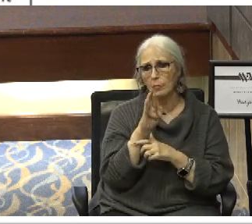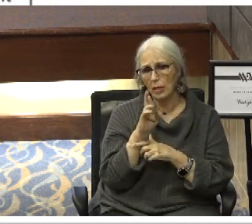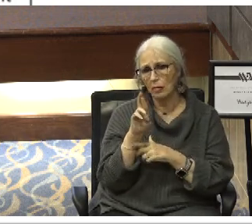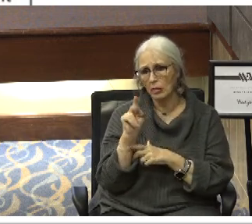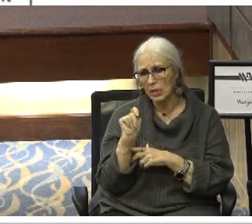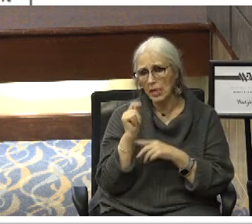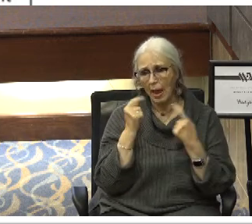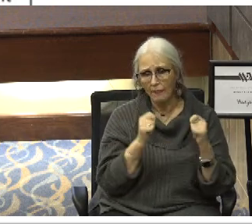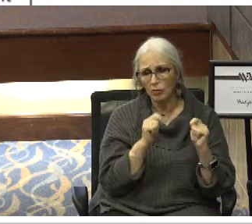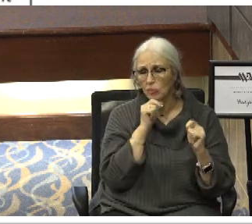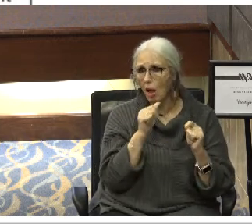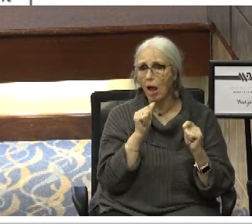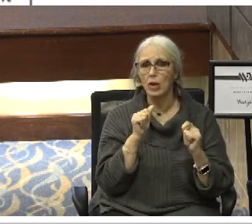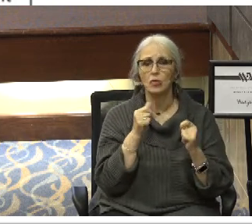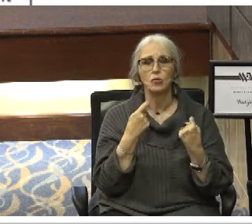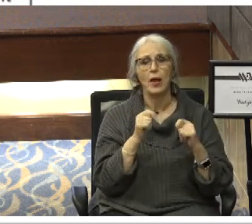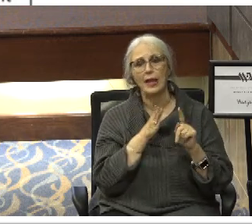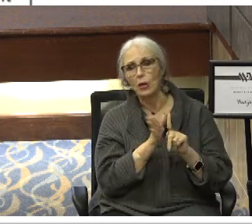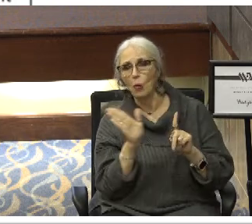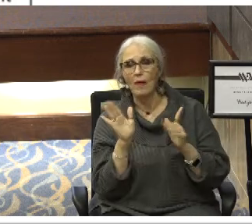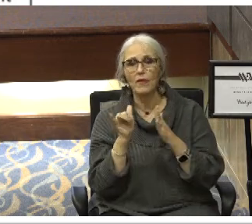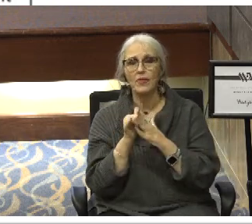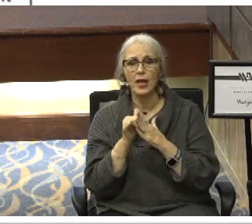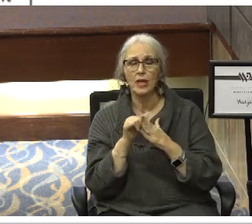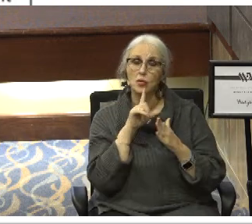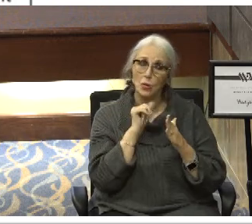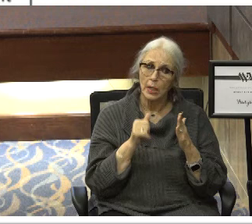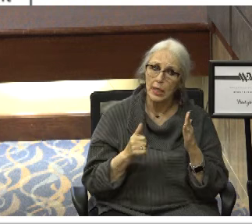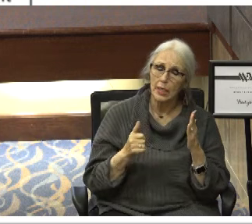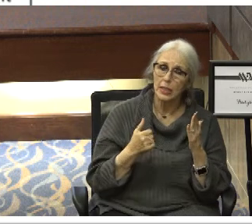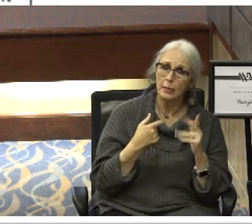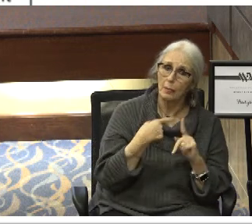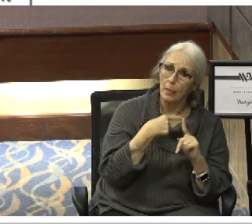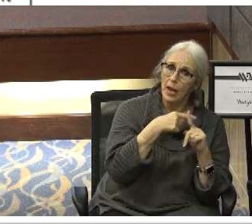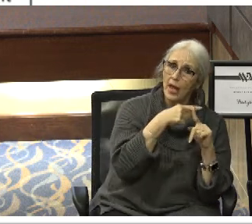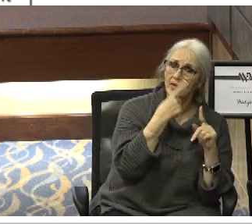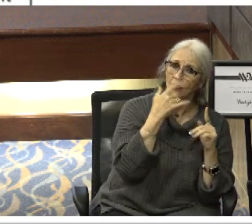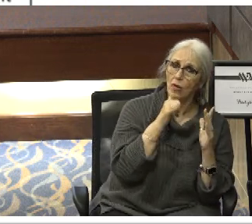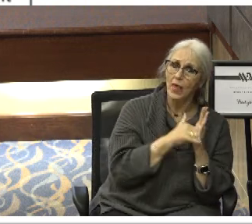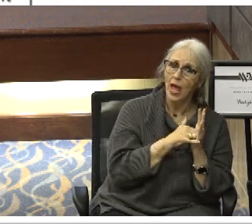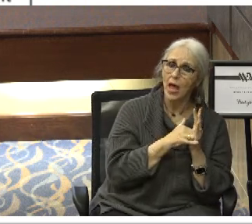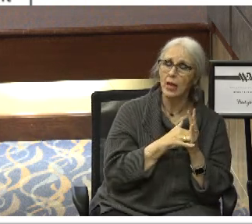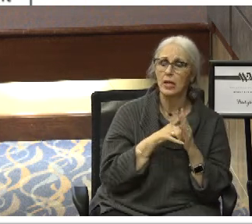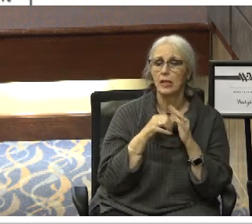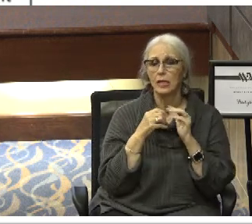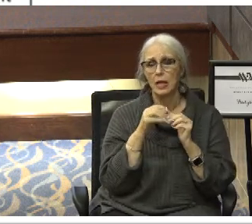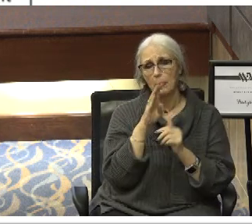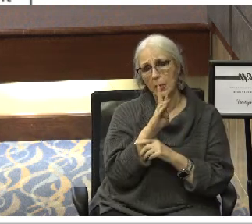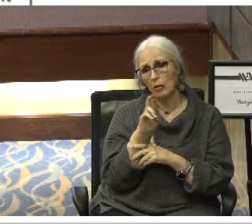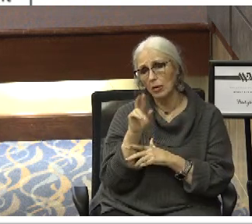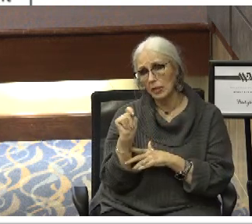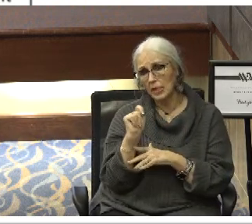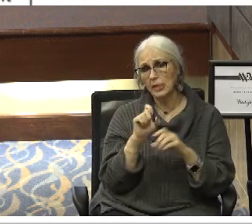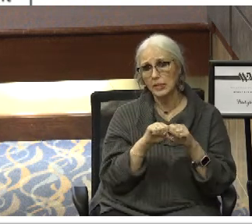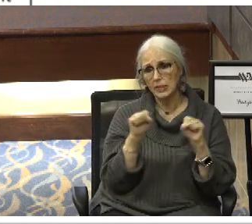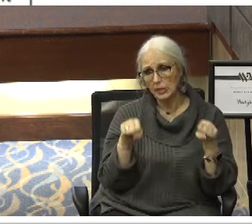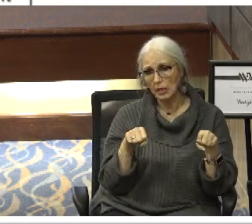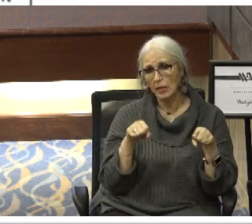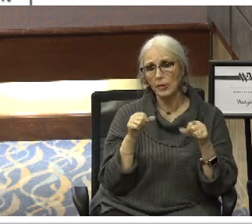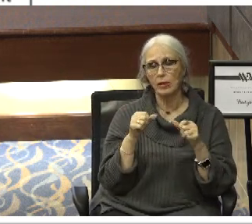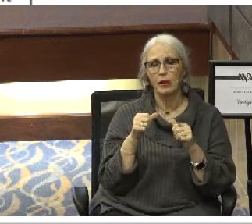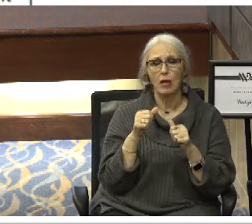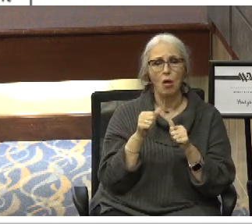pivoting away from that. It's really complementing it because we know that even if you did a BRT system that ran every